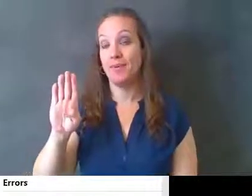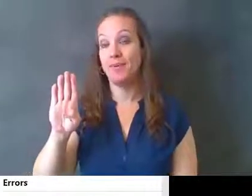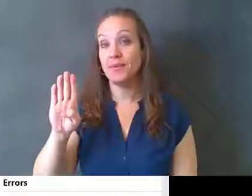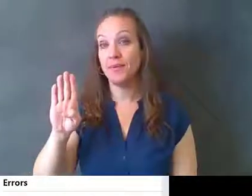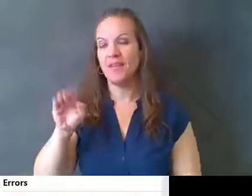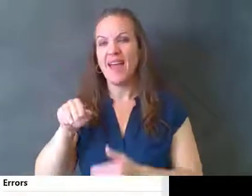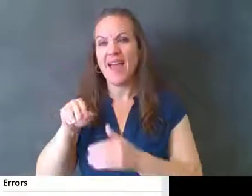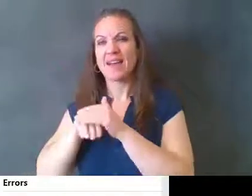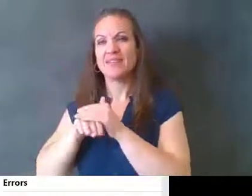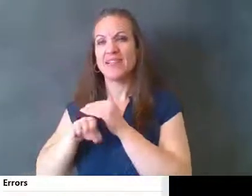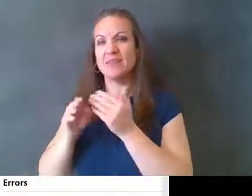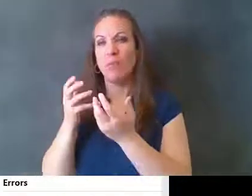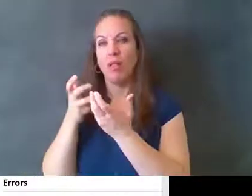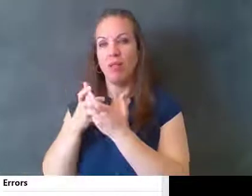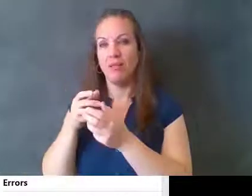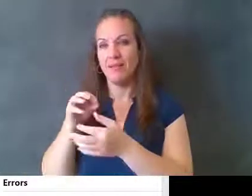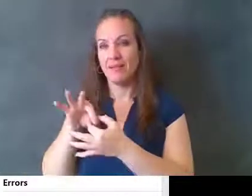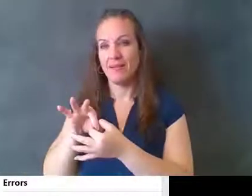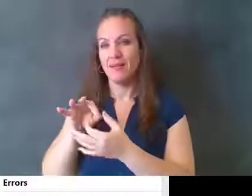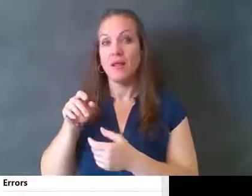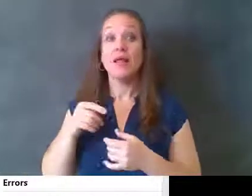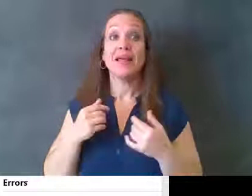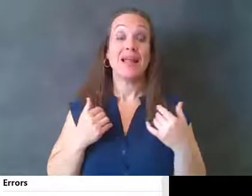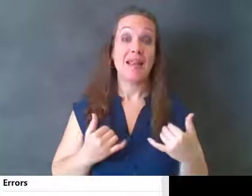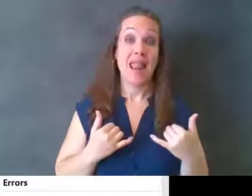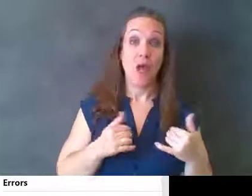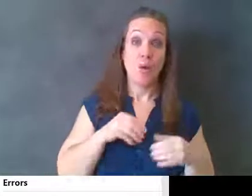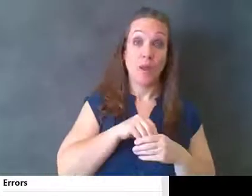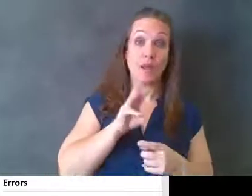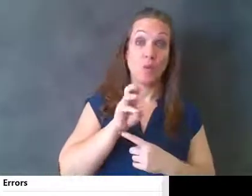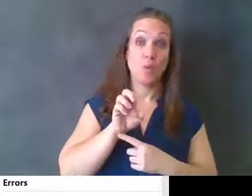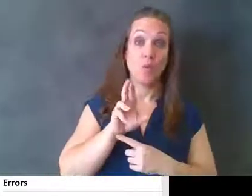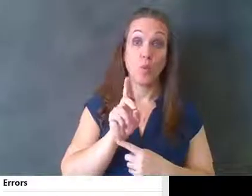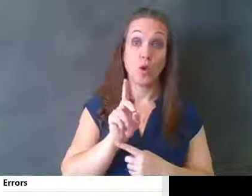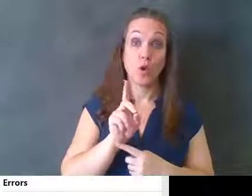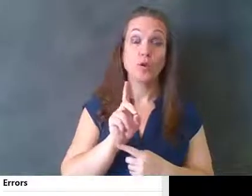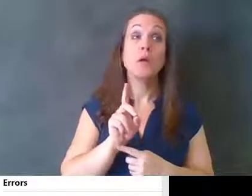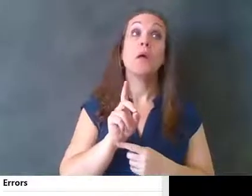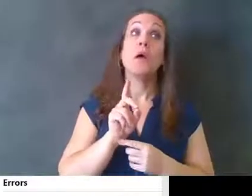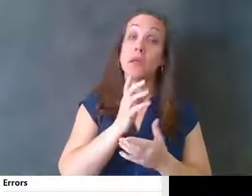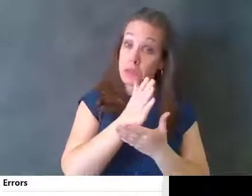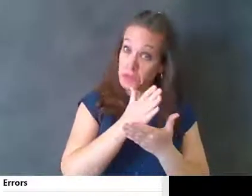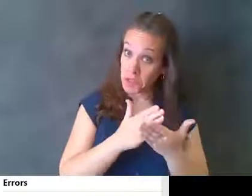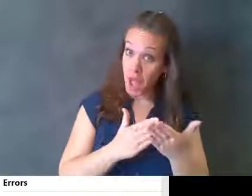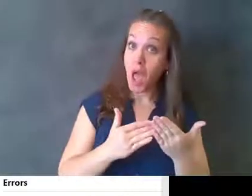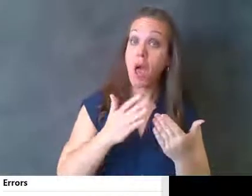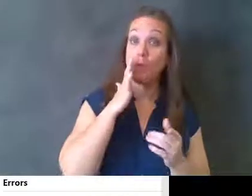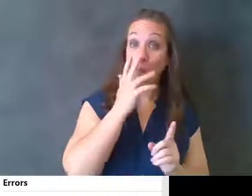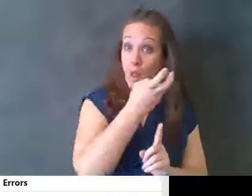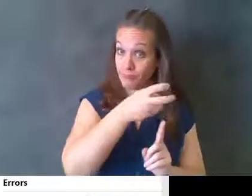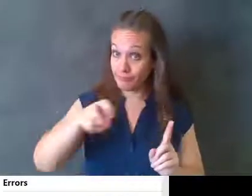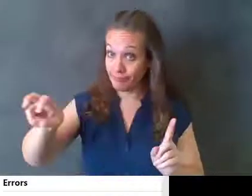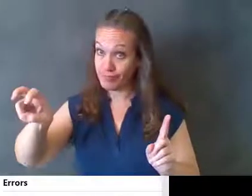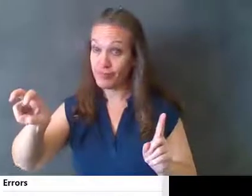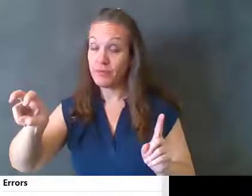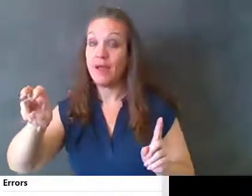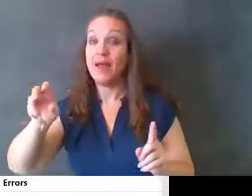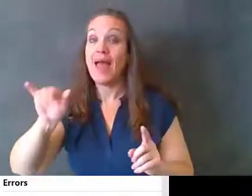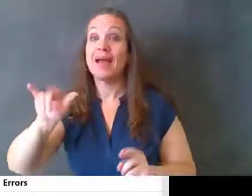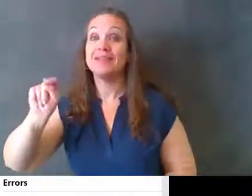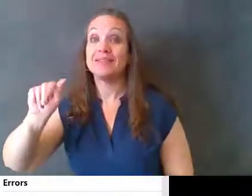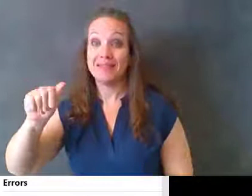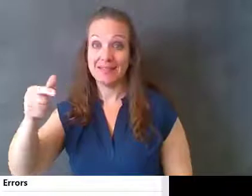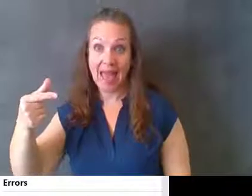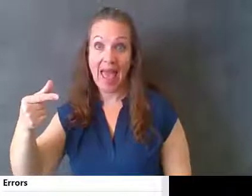the accessibility features we're adding right now in Word will carry over to the PDF as tags, but it's